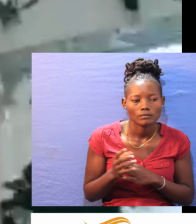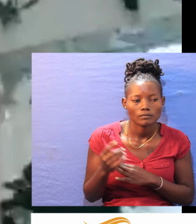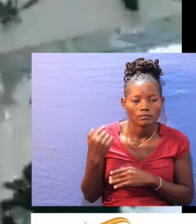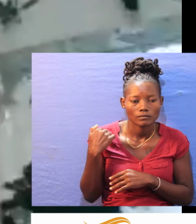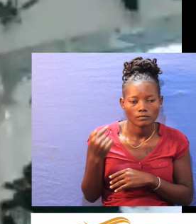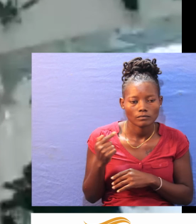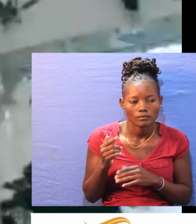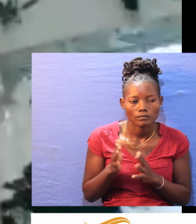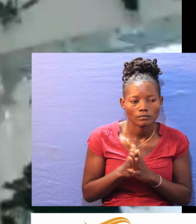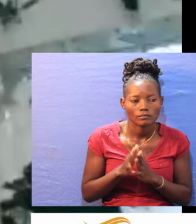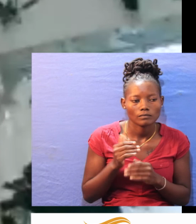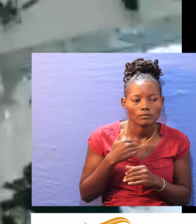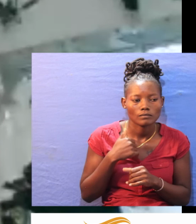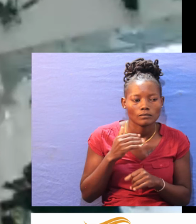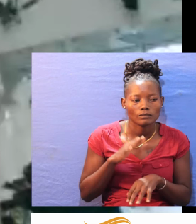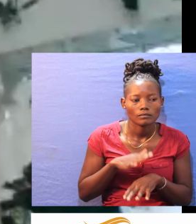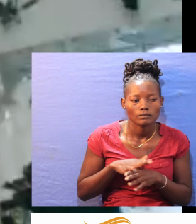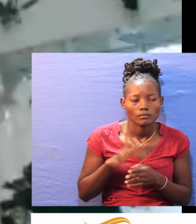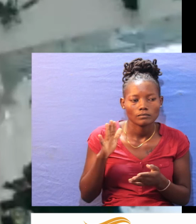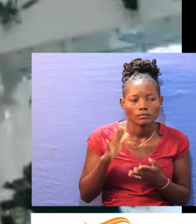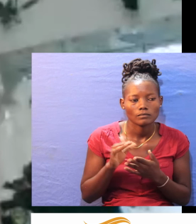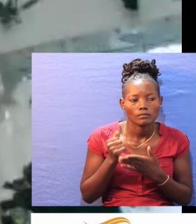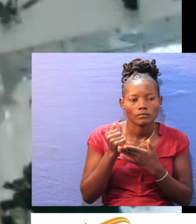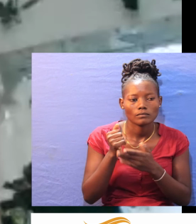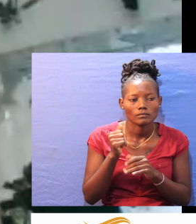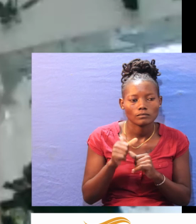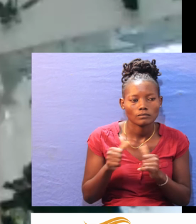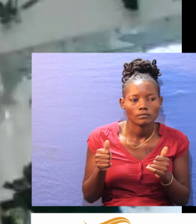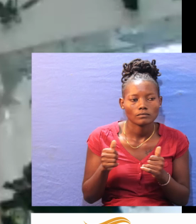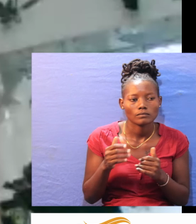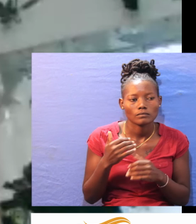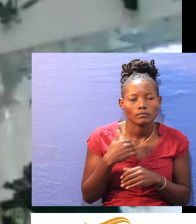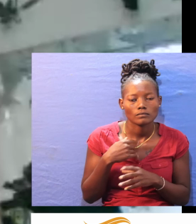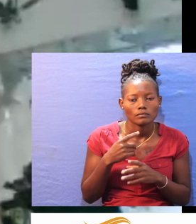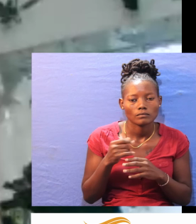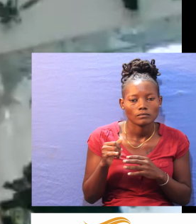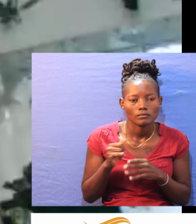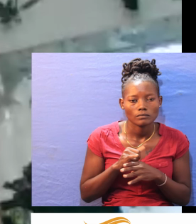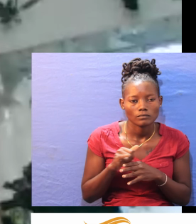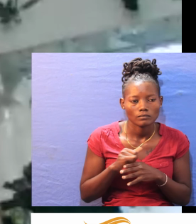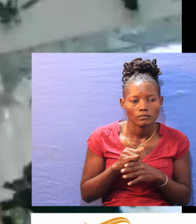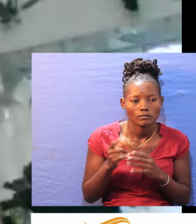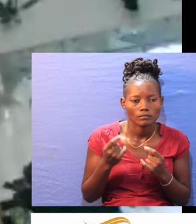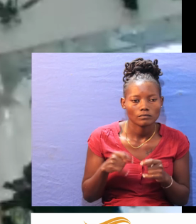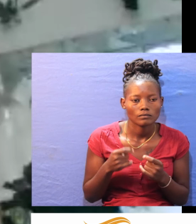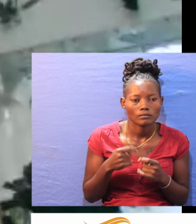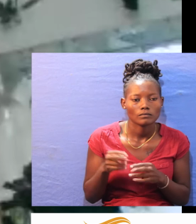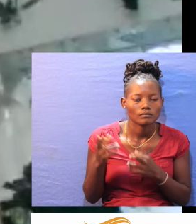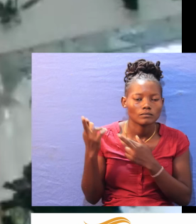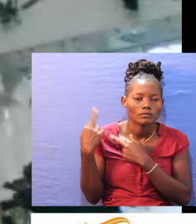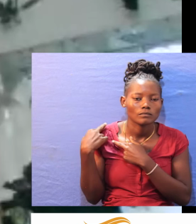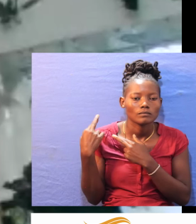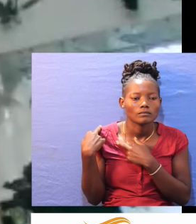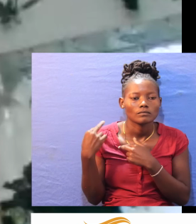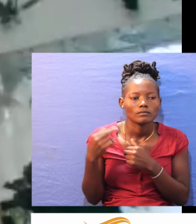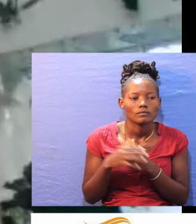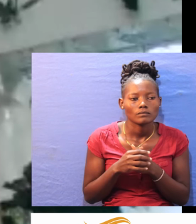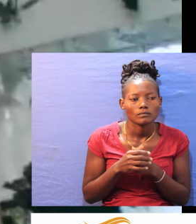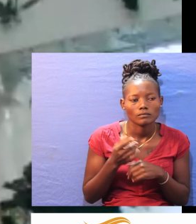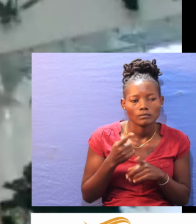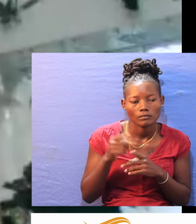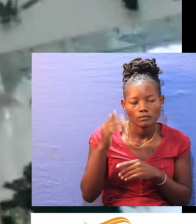have more assistants as well who may have to be trained and take on some of these responsibilities. But